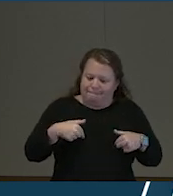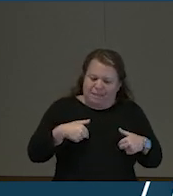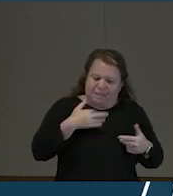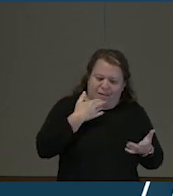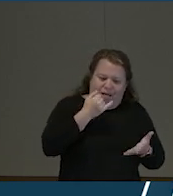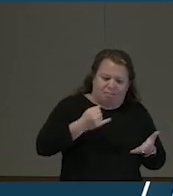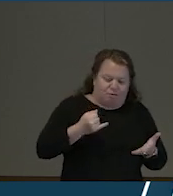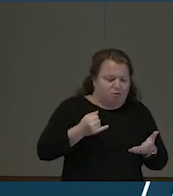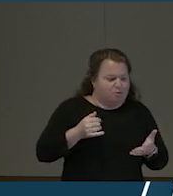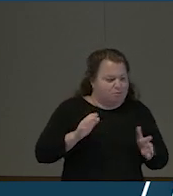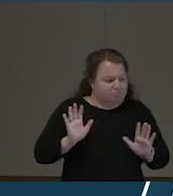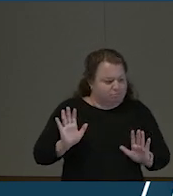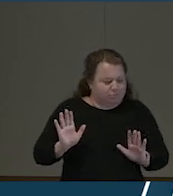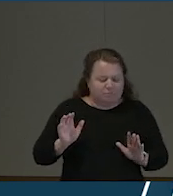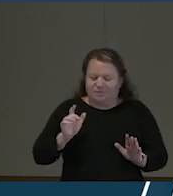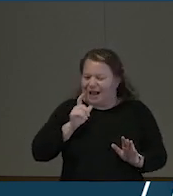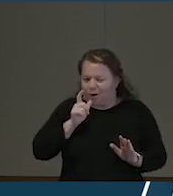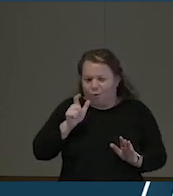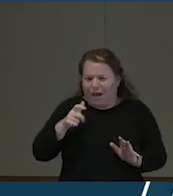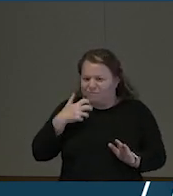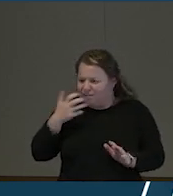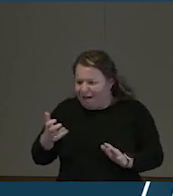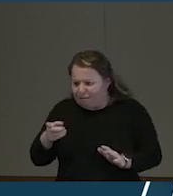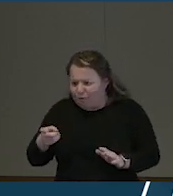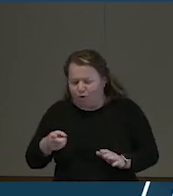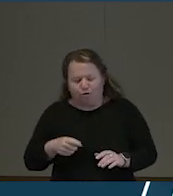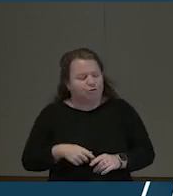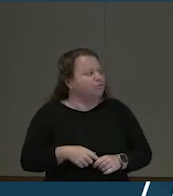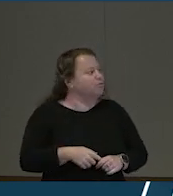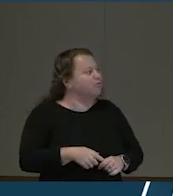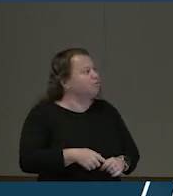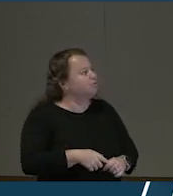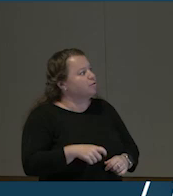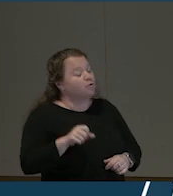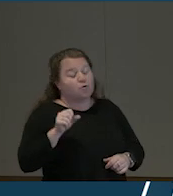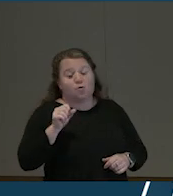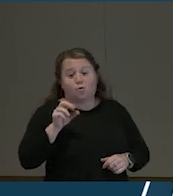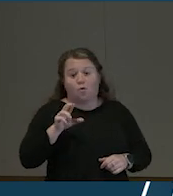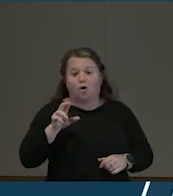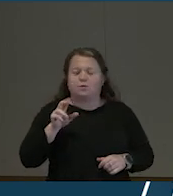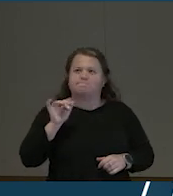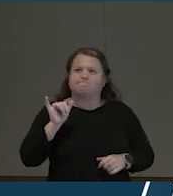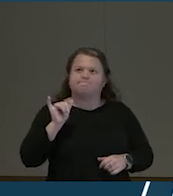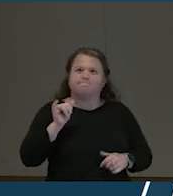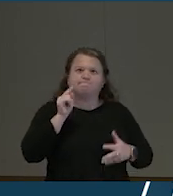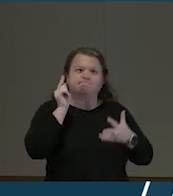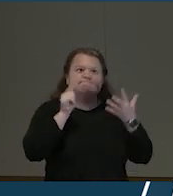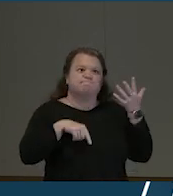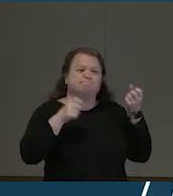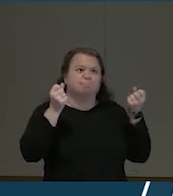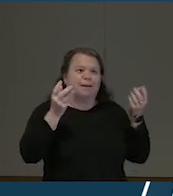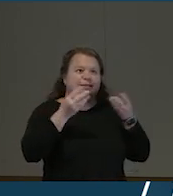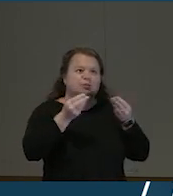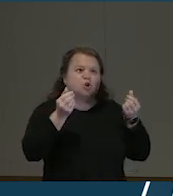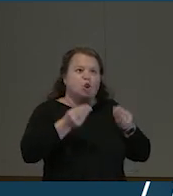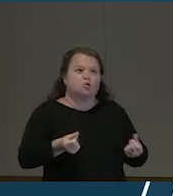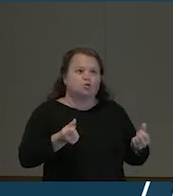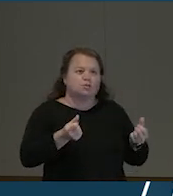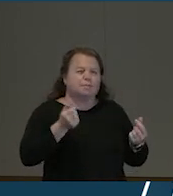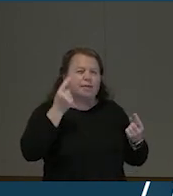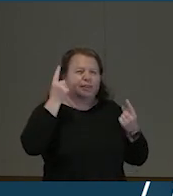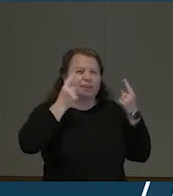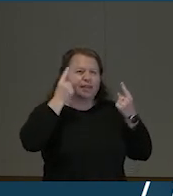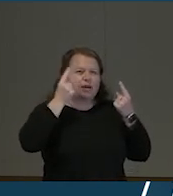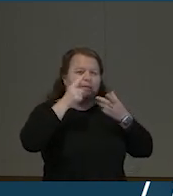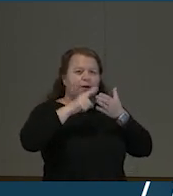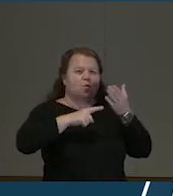her. Or I can ask her to join me. There's so many solutions for me to use. Let me see what I can try and